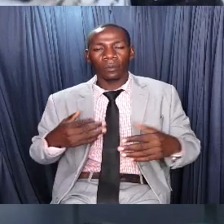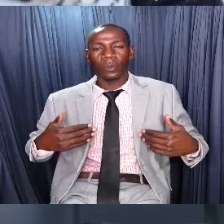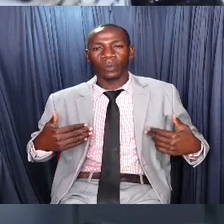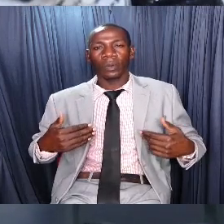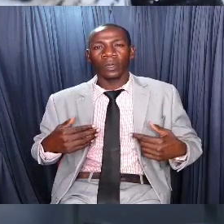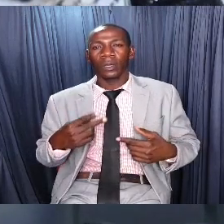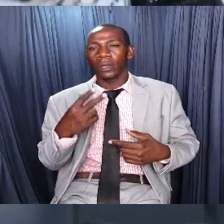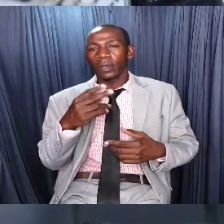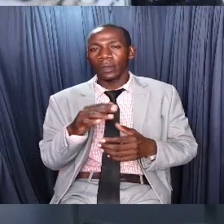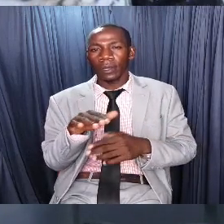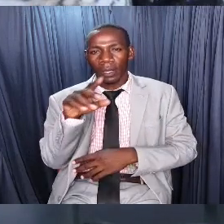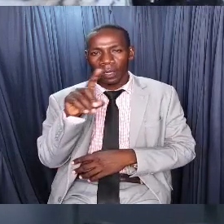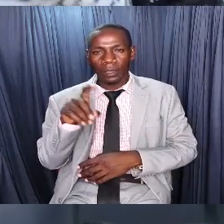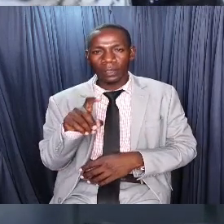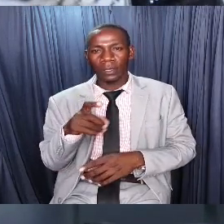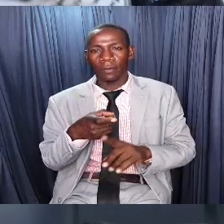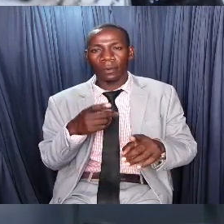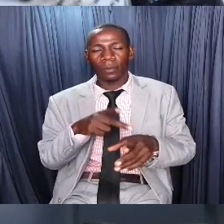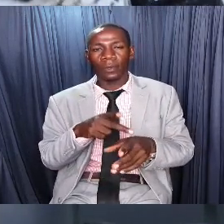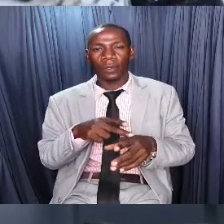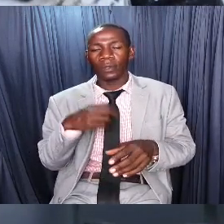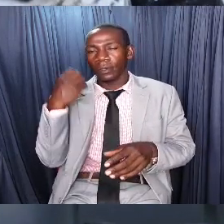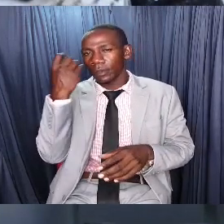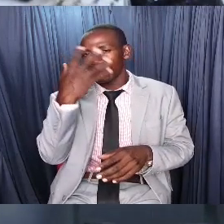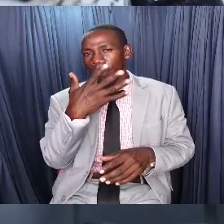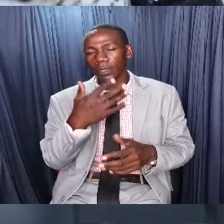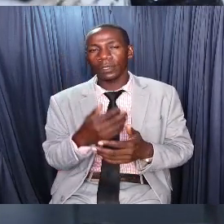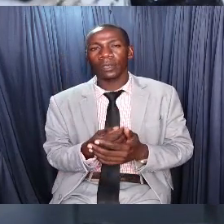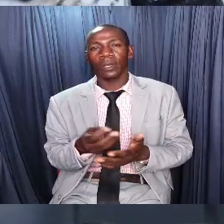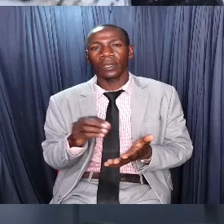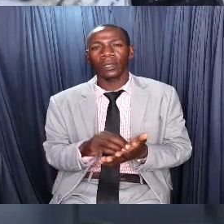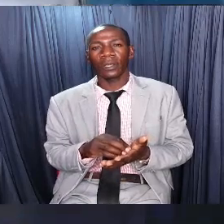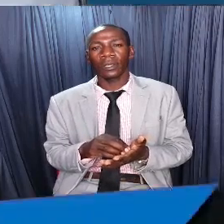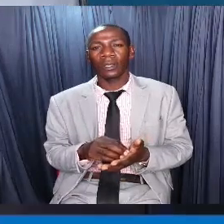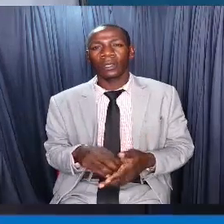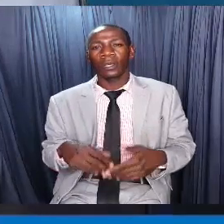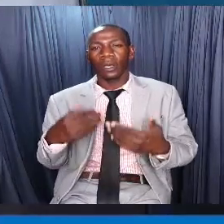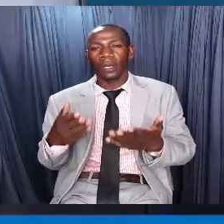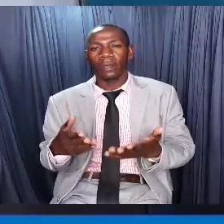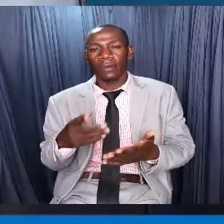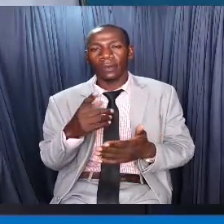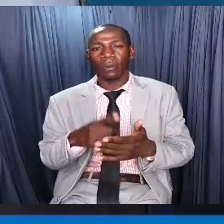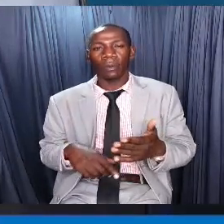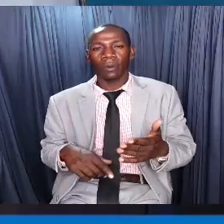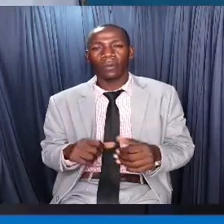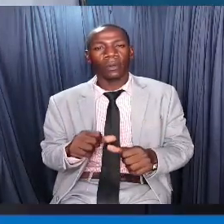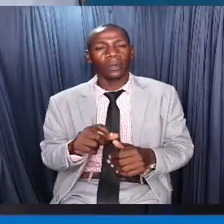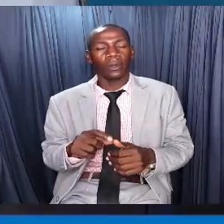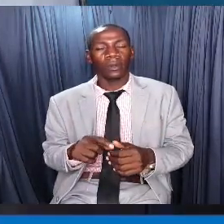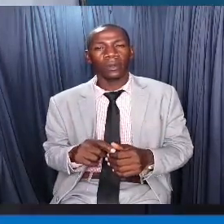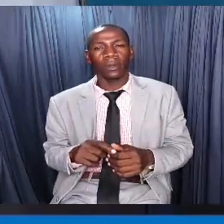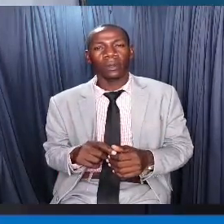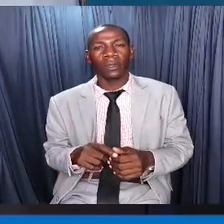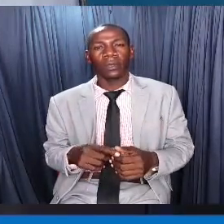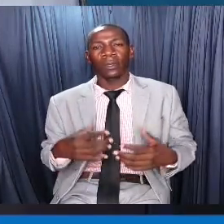Lakini alipowaomba mitume. But when he asked from the apostles. Wakashangaa. They were surprised again. Sasa atapewa mpaka lini? Now, to be given. Sere